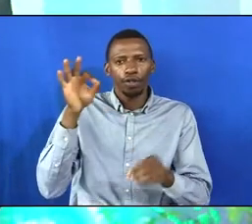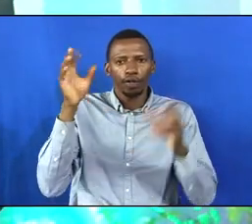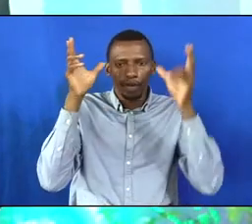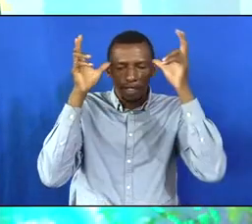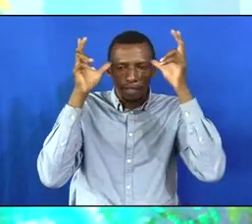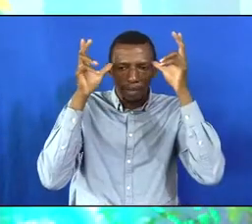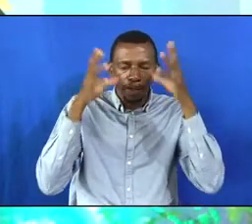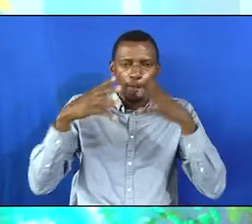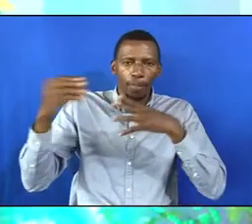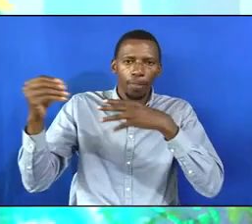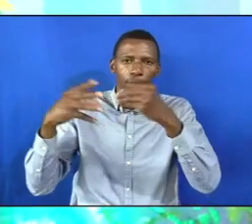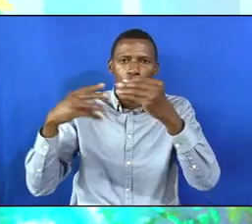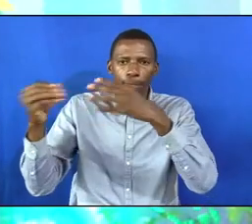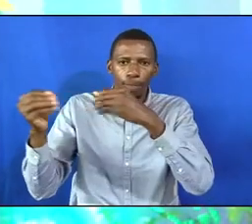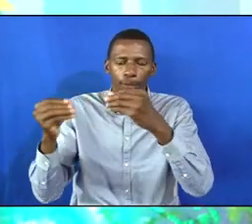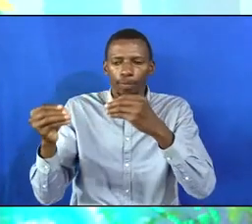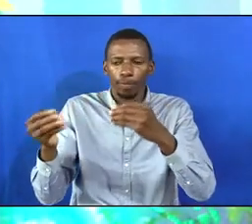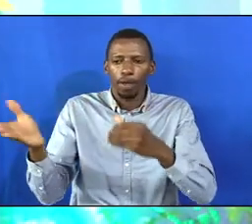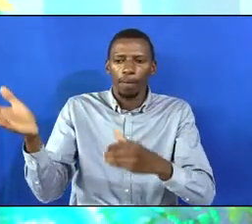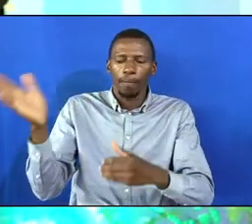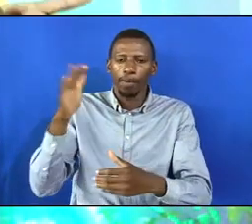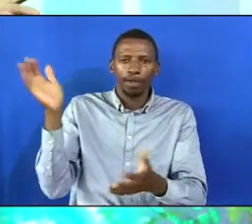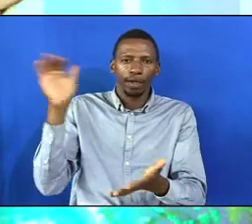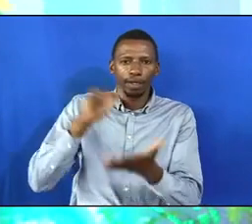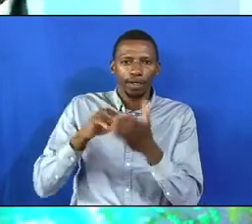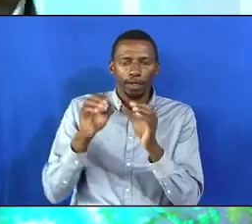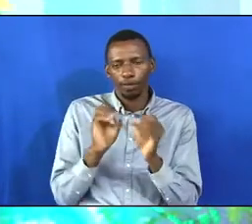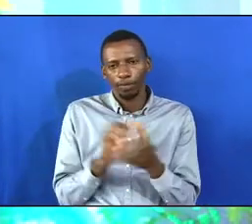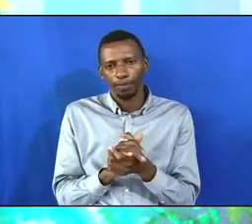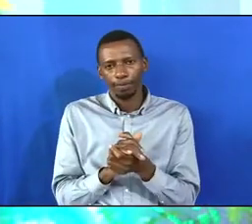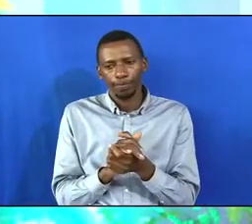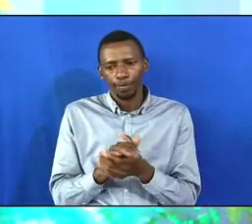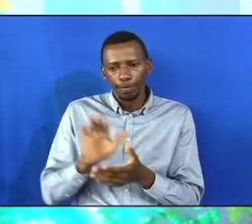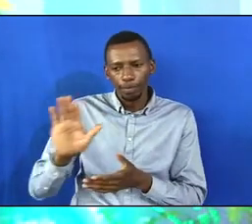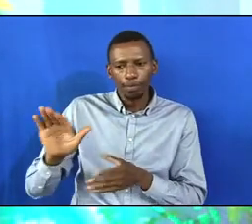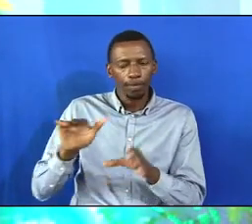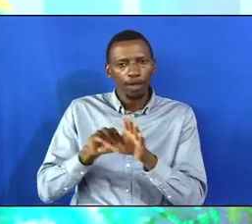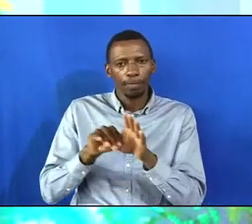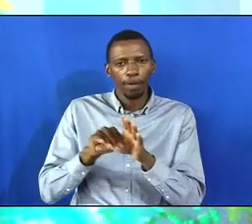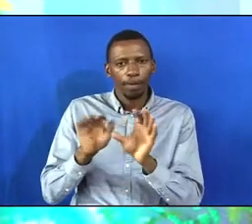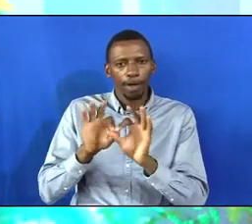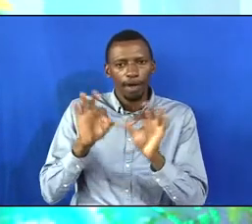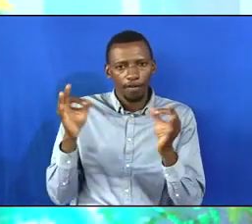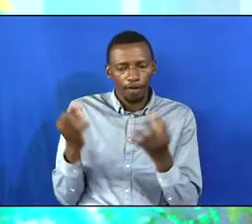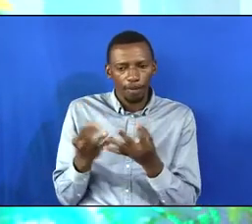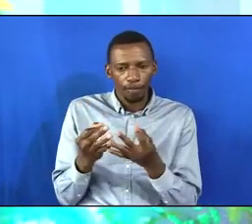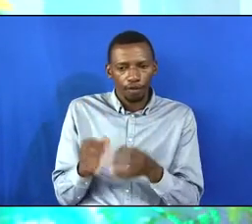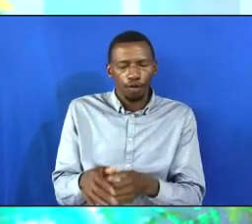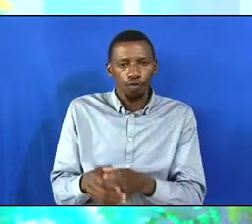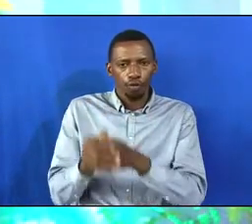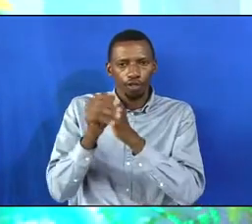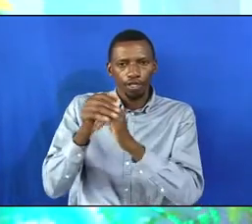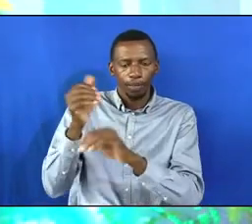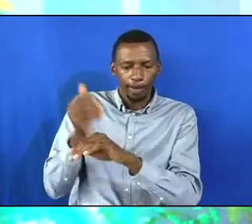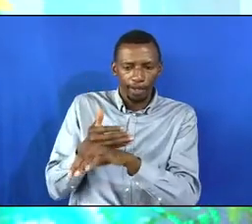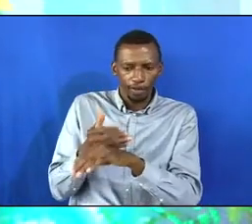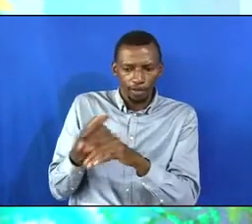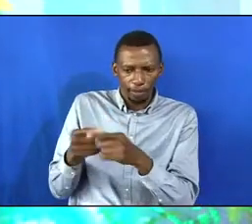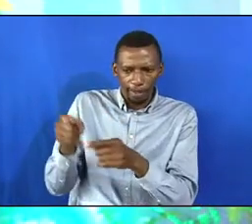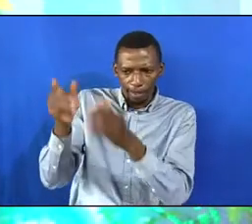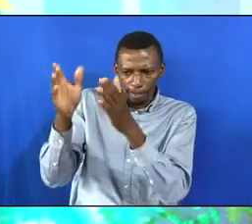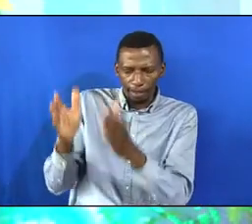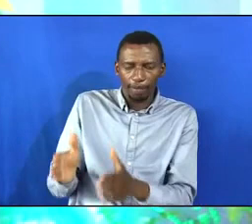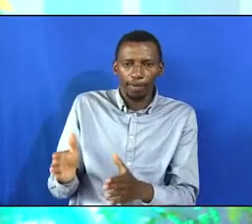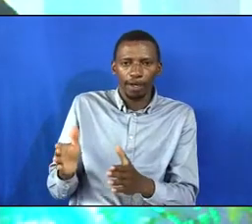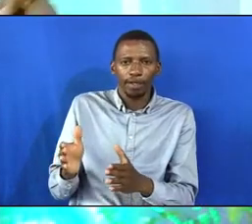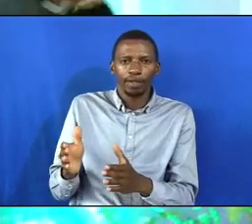he told me, he's yet to join church. Of course, the family, the rest of the family, they worship idols. But he himself has told me,